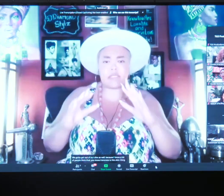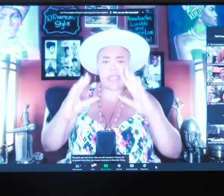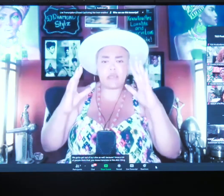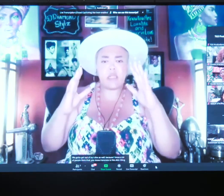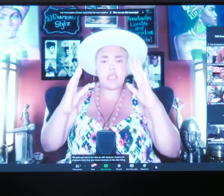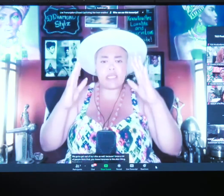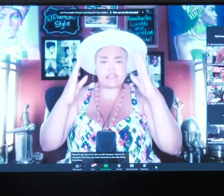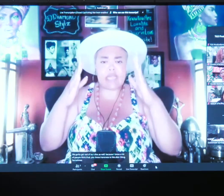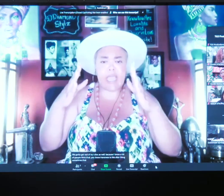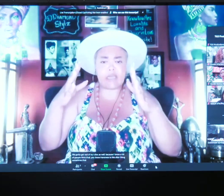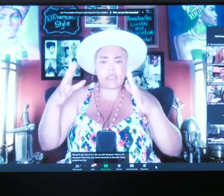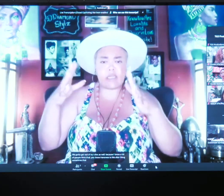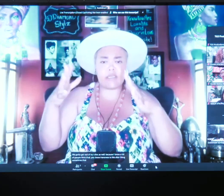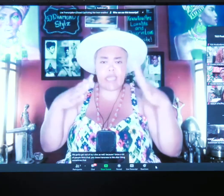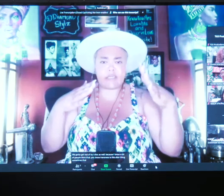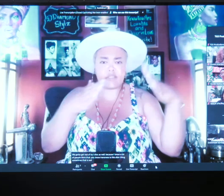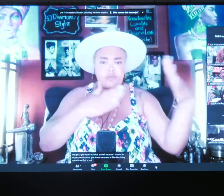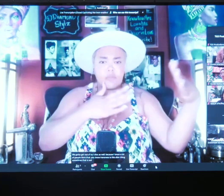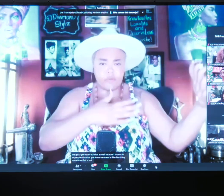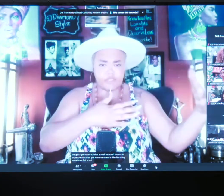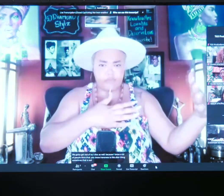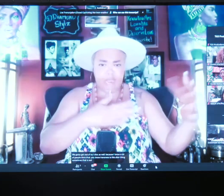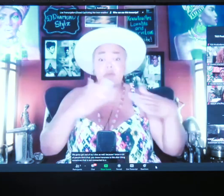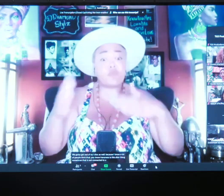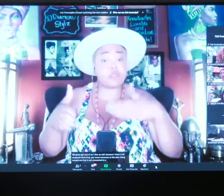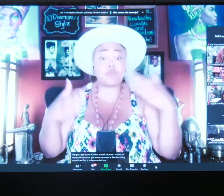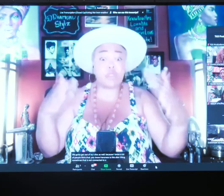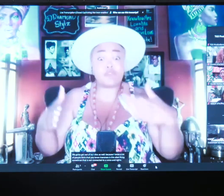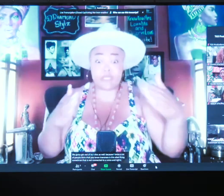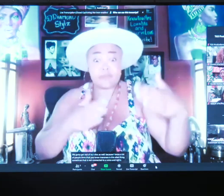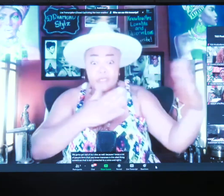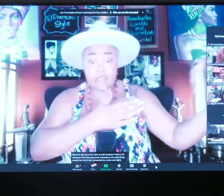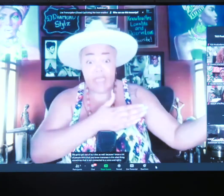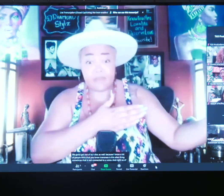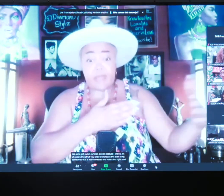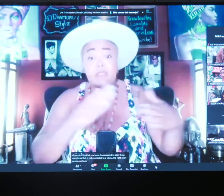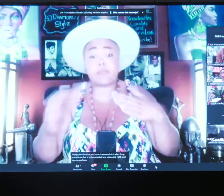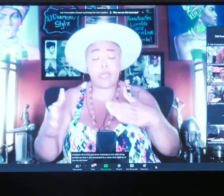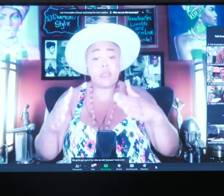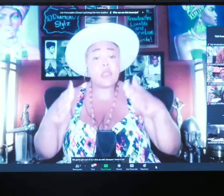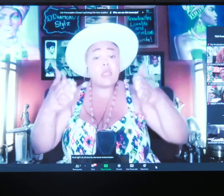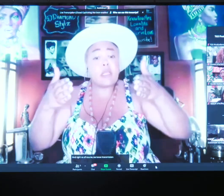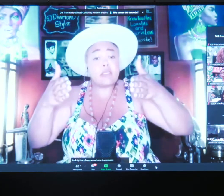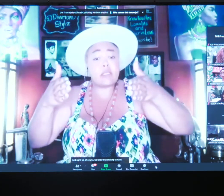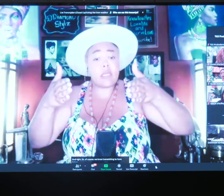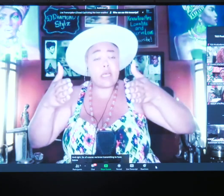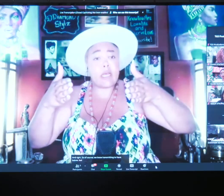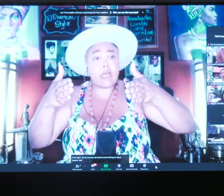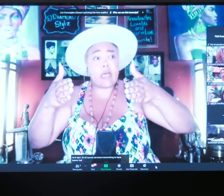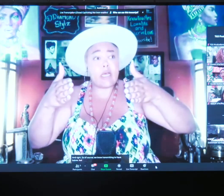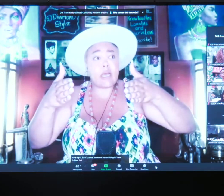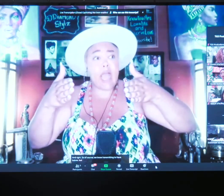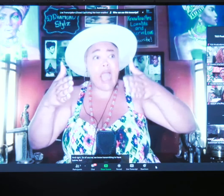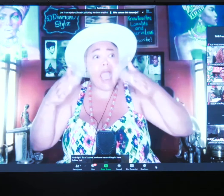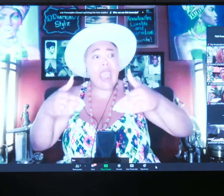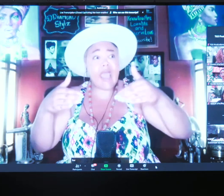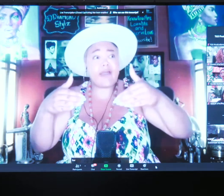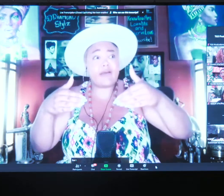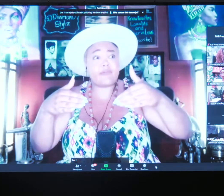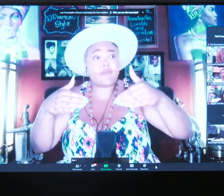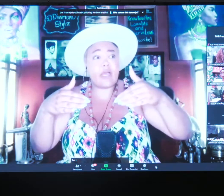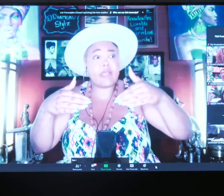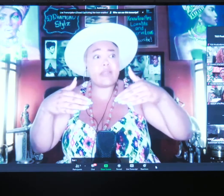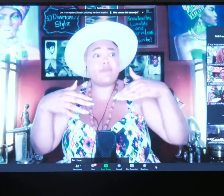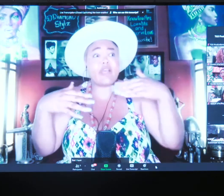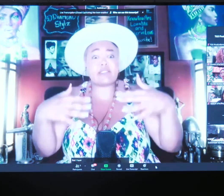sometimes that is not connected to abortion rights. So of course we know trans men can have babies, but I